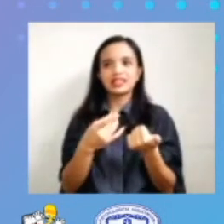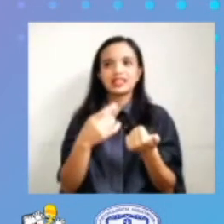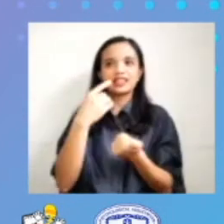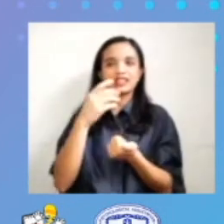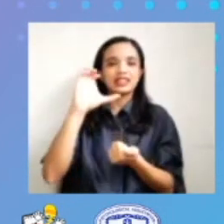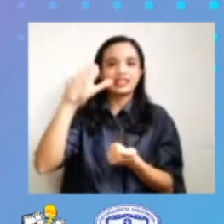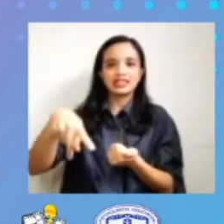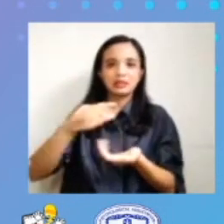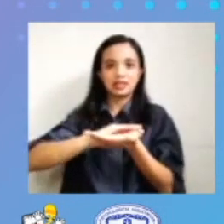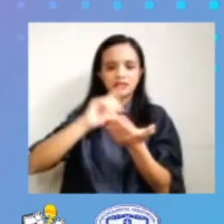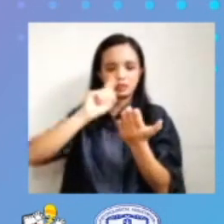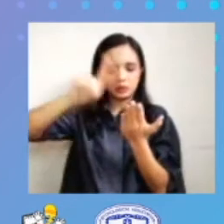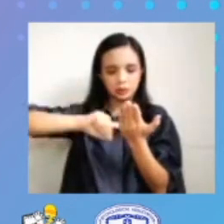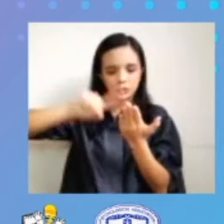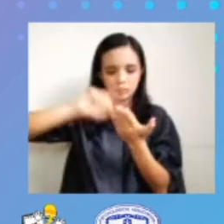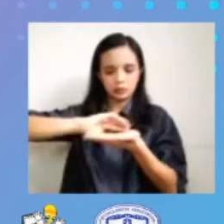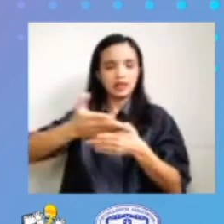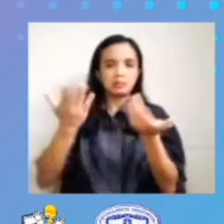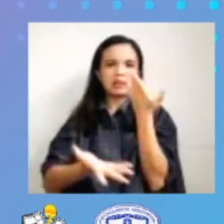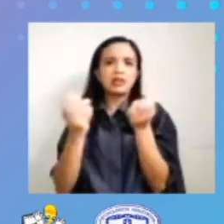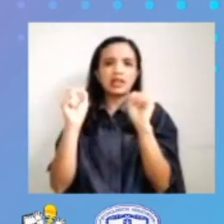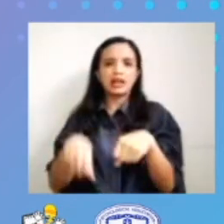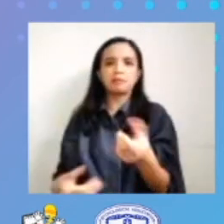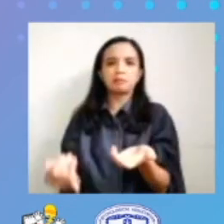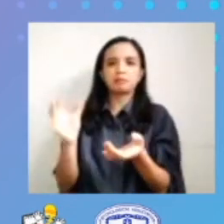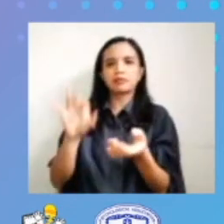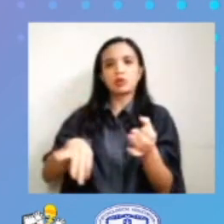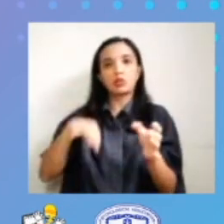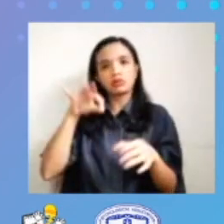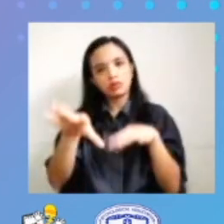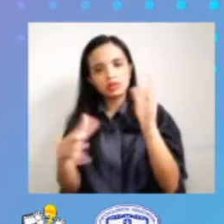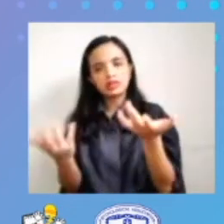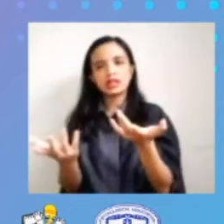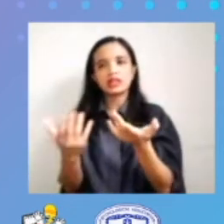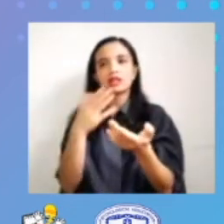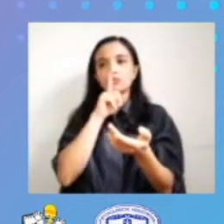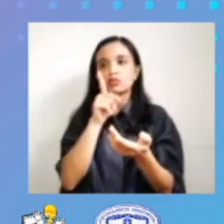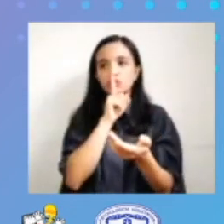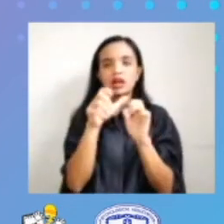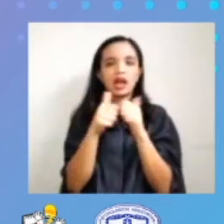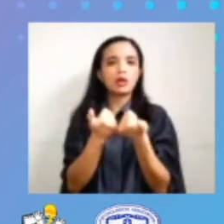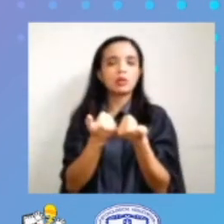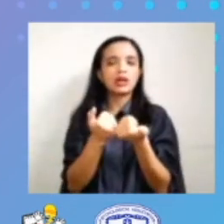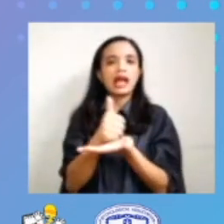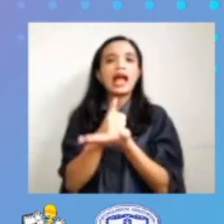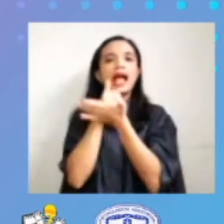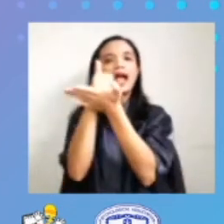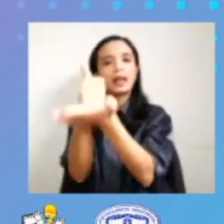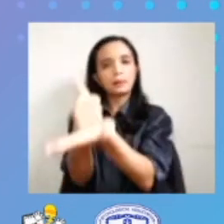athlete, si Julia kasi played for both the women's football and track and field team ng Ateneo ng college.